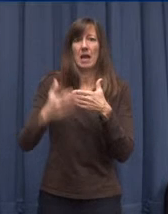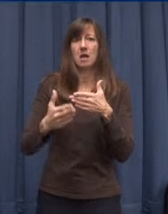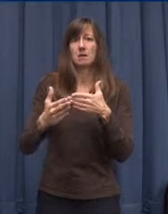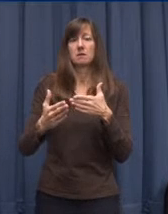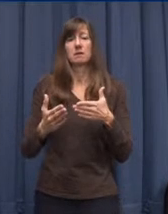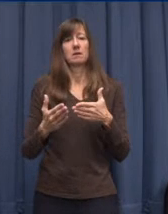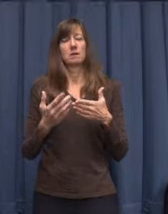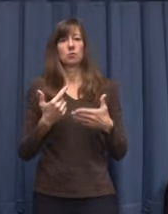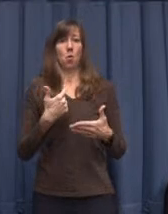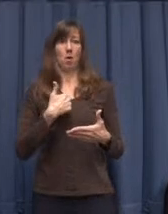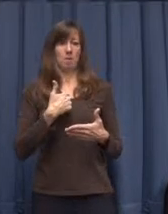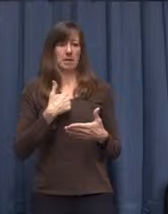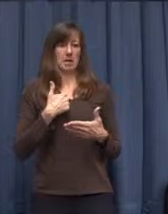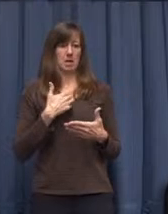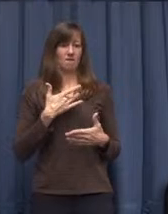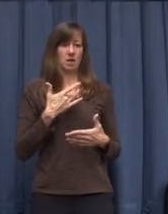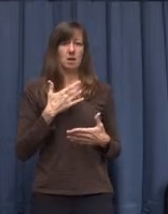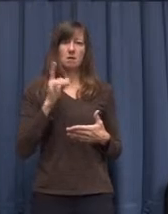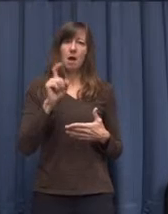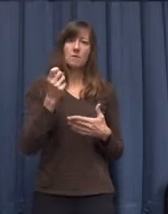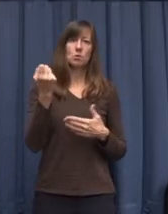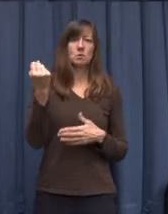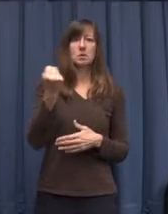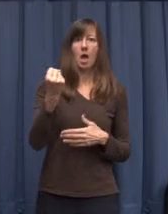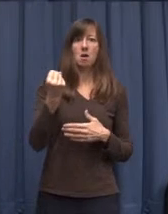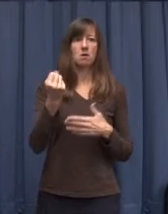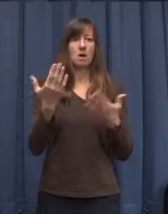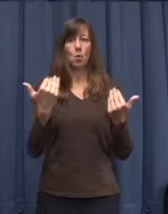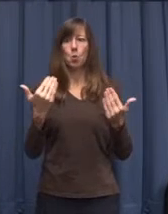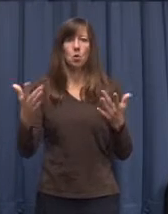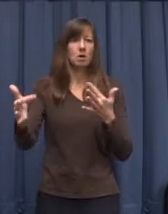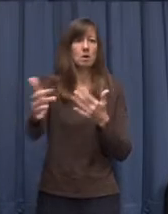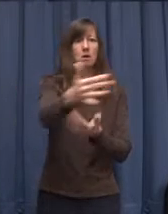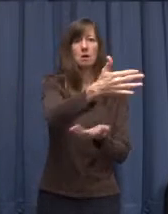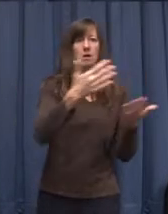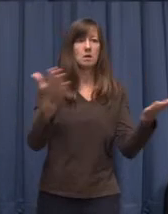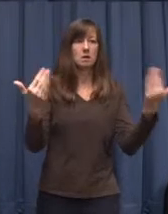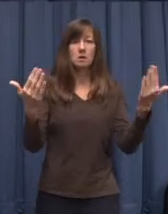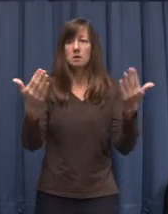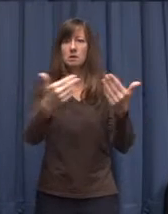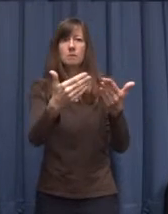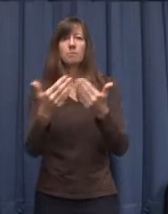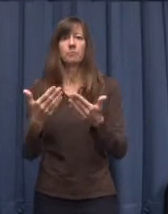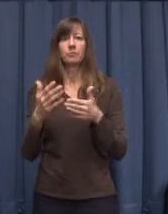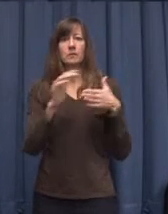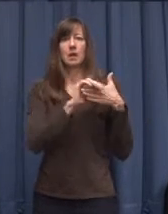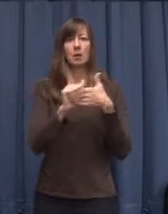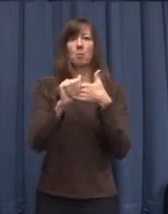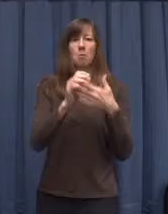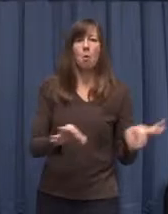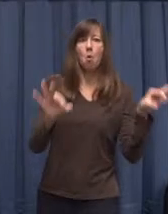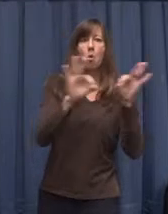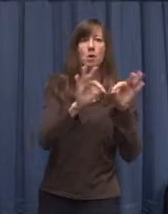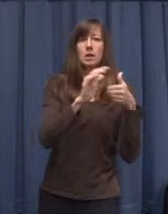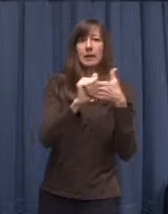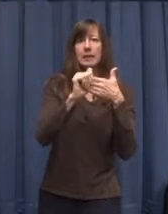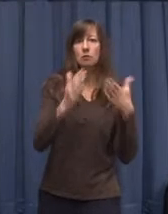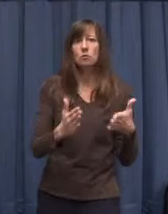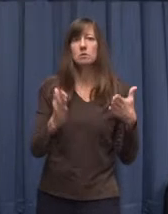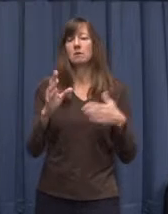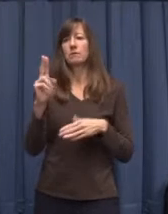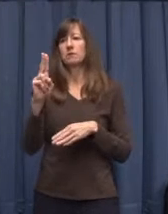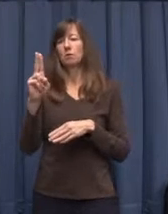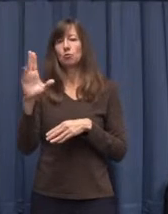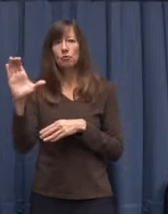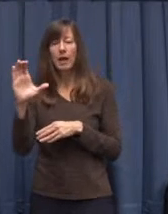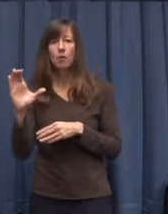actually get our key leaders of the county at the town level and other key leaders of the county together on a phone call